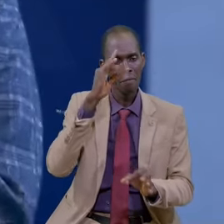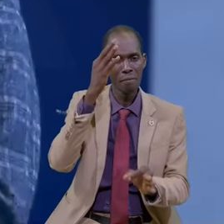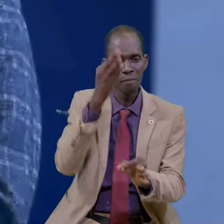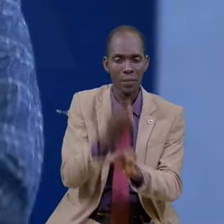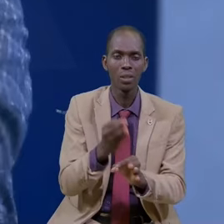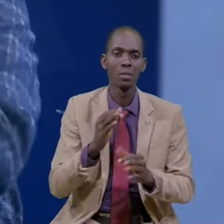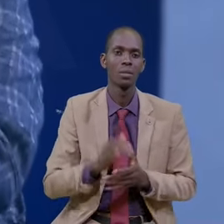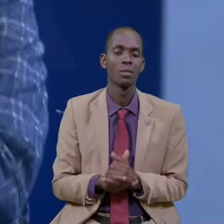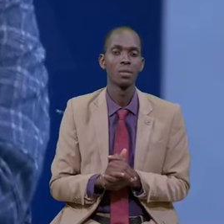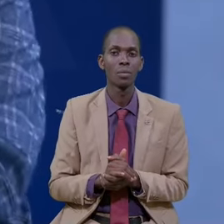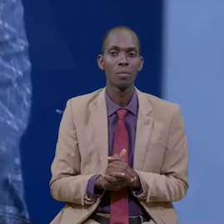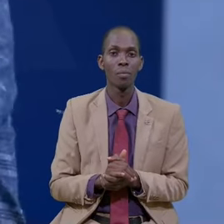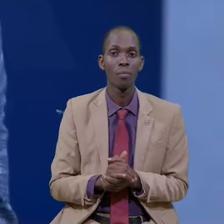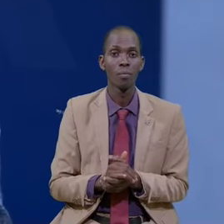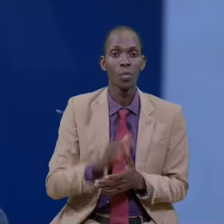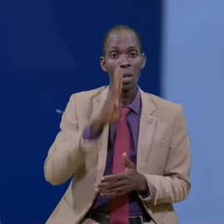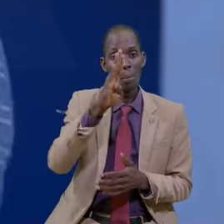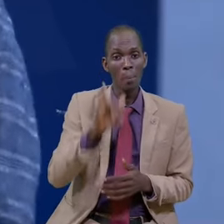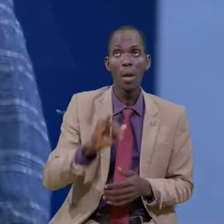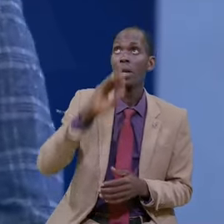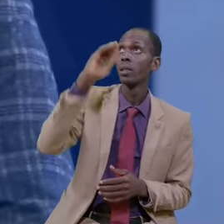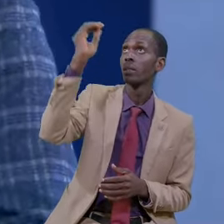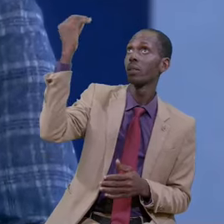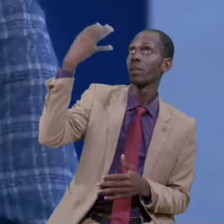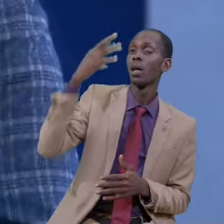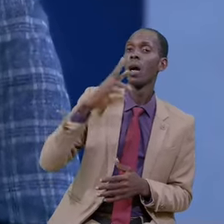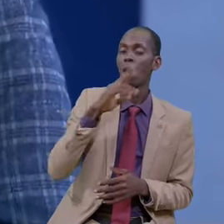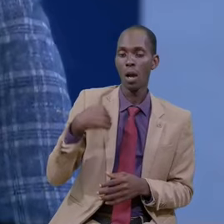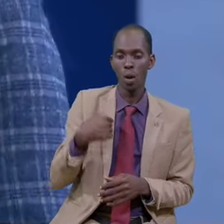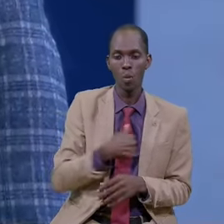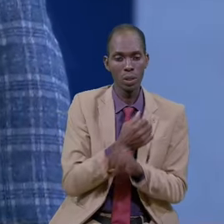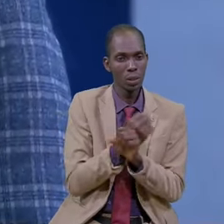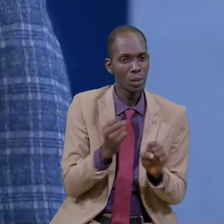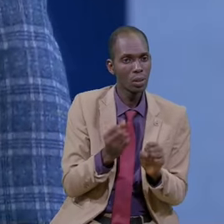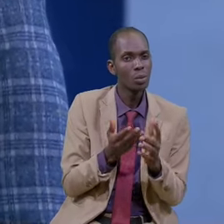faith by grace I will saved through